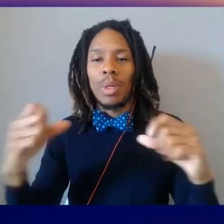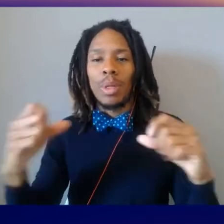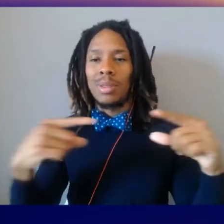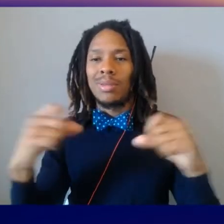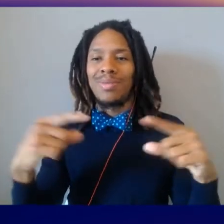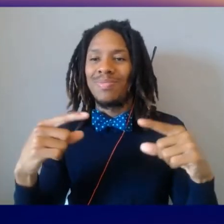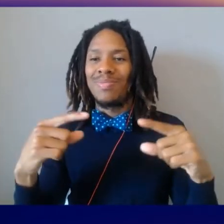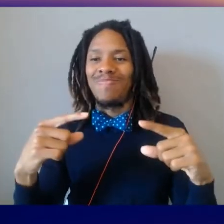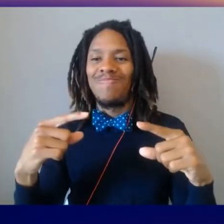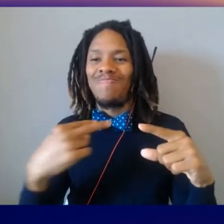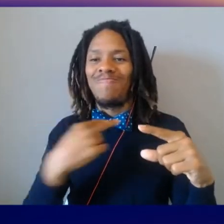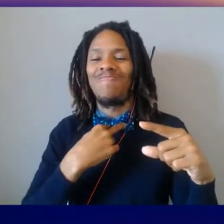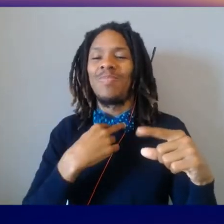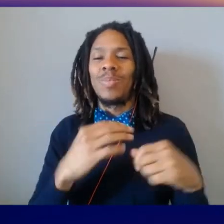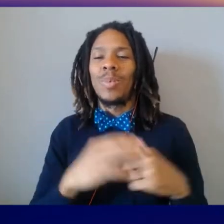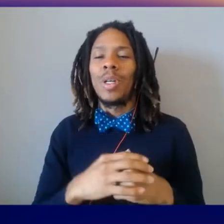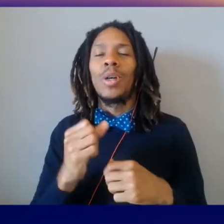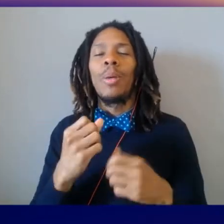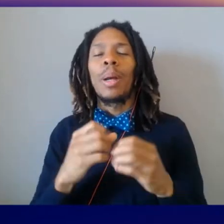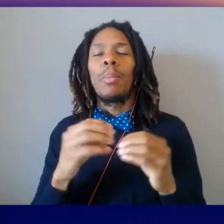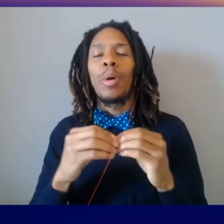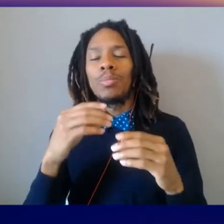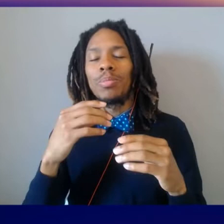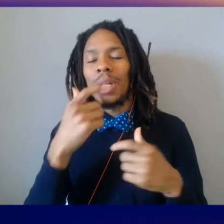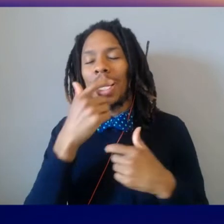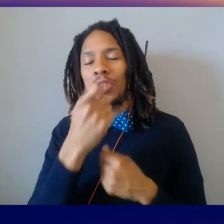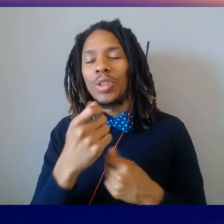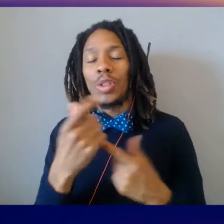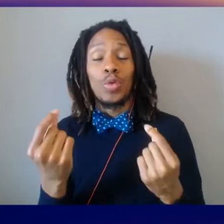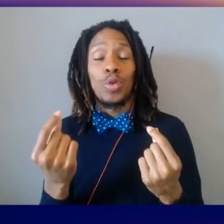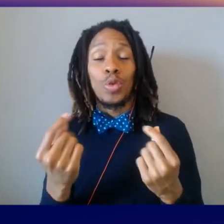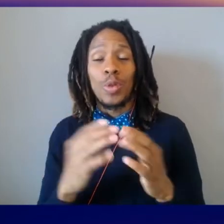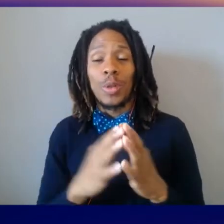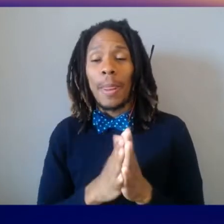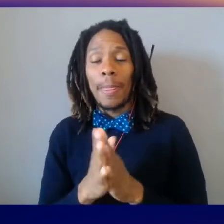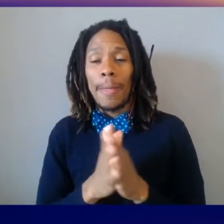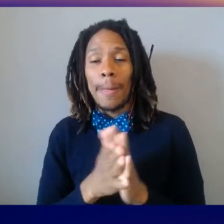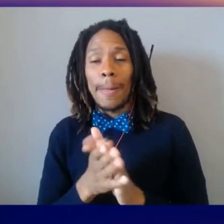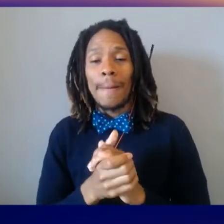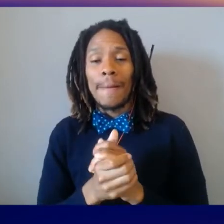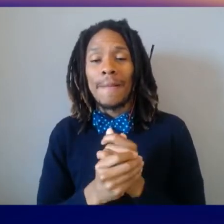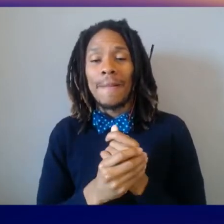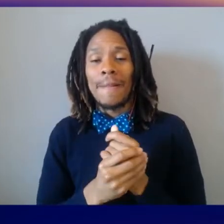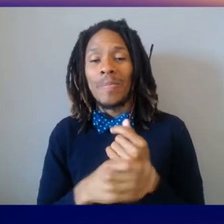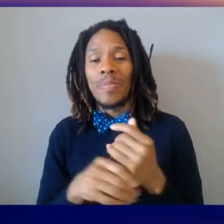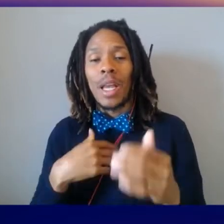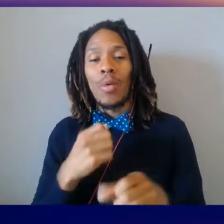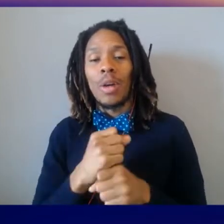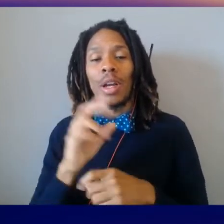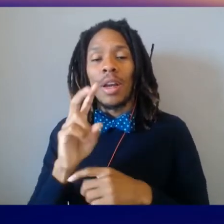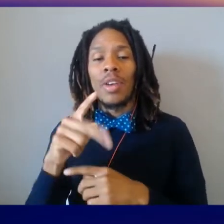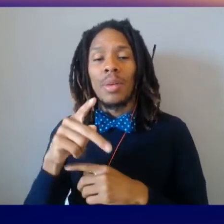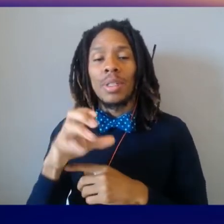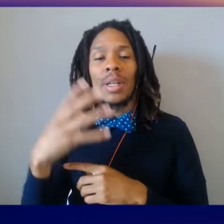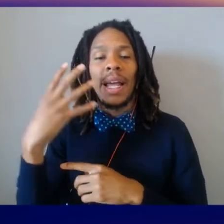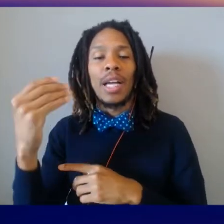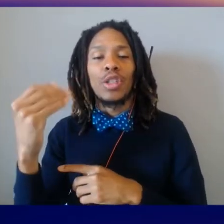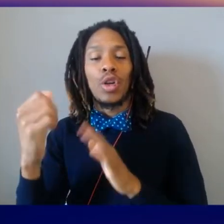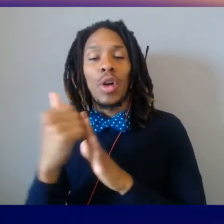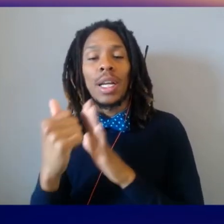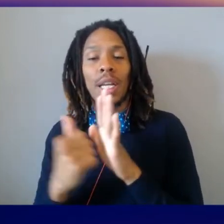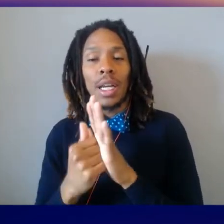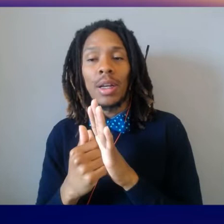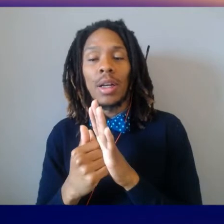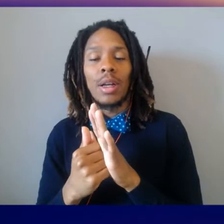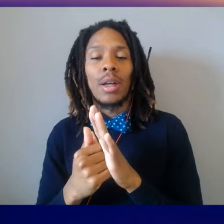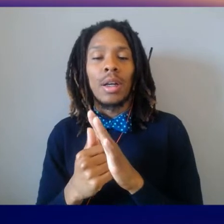Okay. Let's make it more interesting. What I'll also do is I'll create a VPC in an external account. This can be a